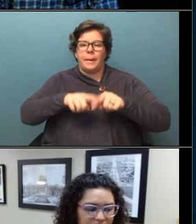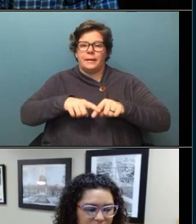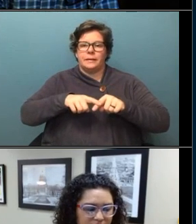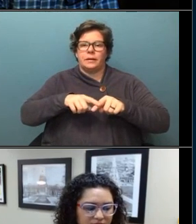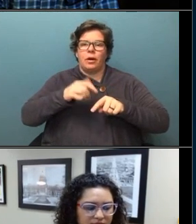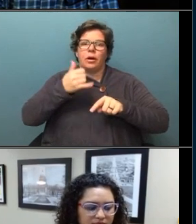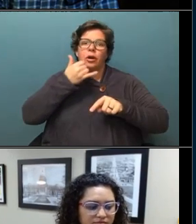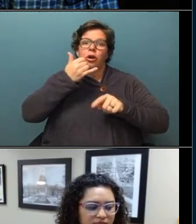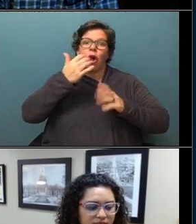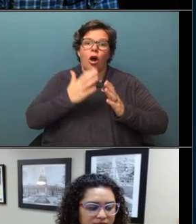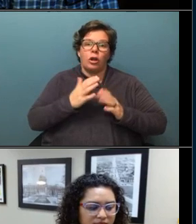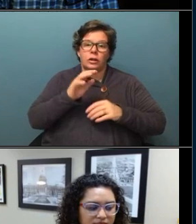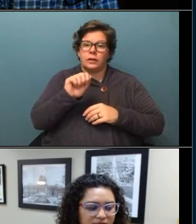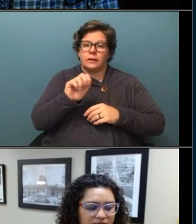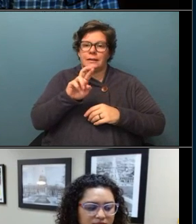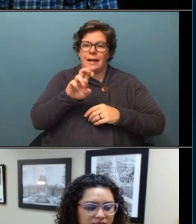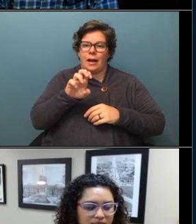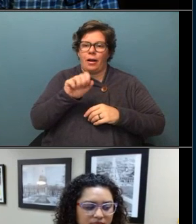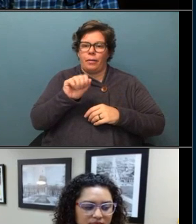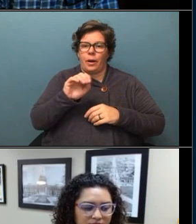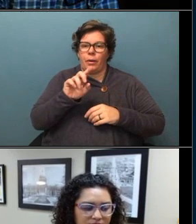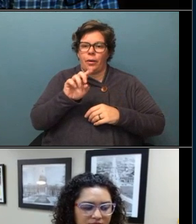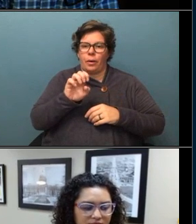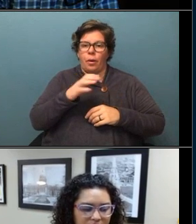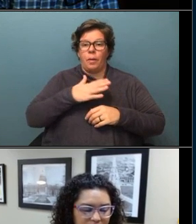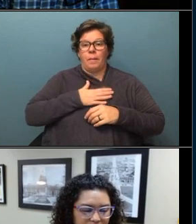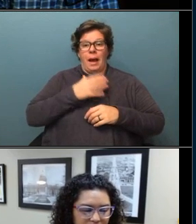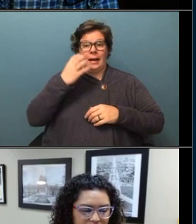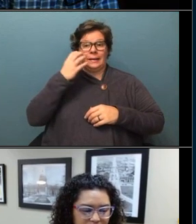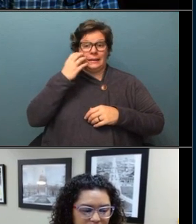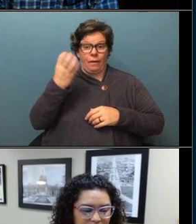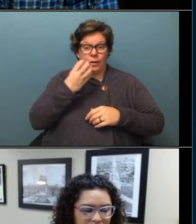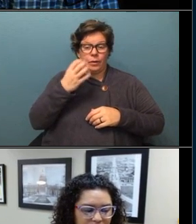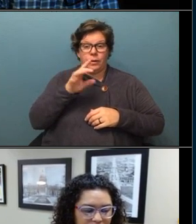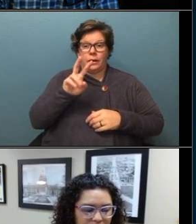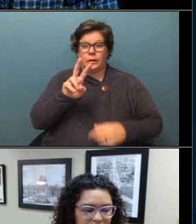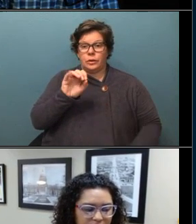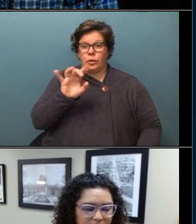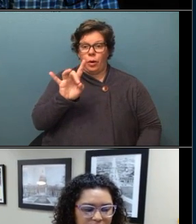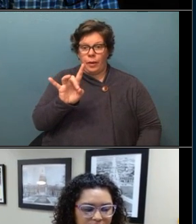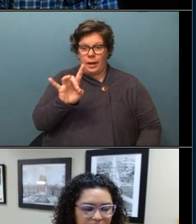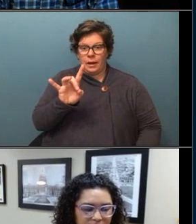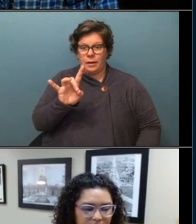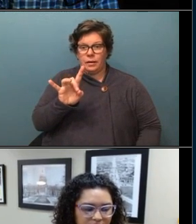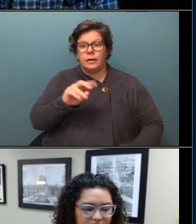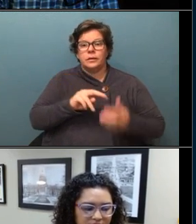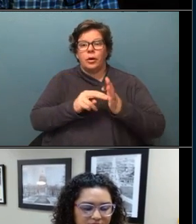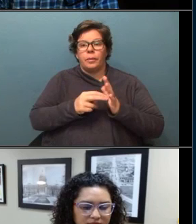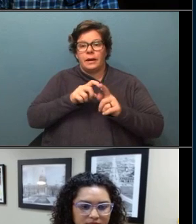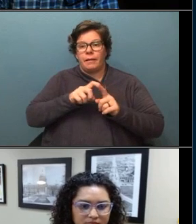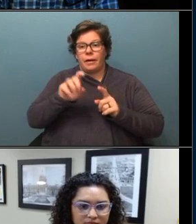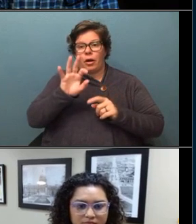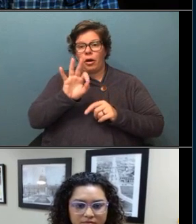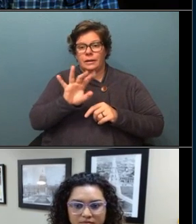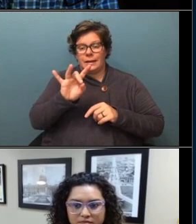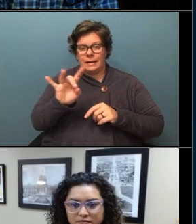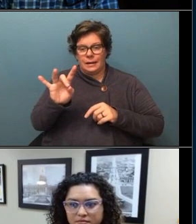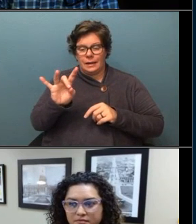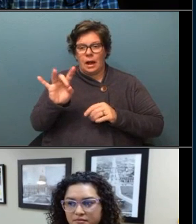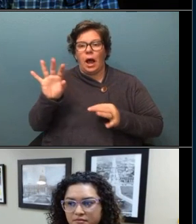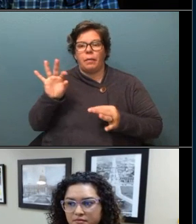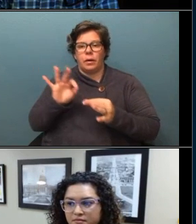on the caller's area code. So my cell phone is a 208 area code. So if I call 988, I'm